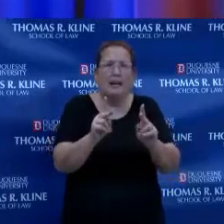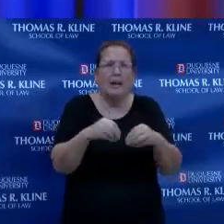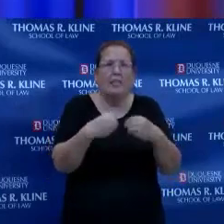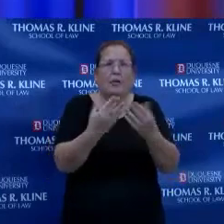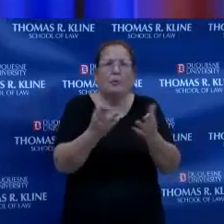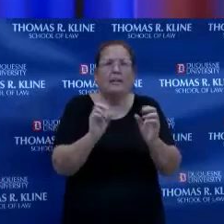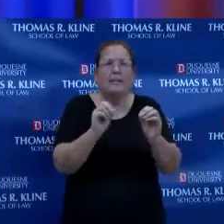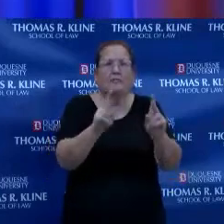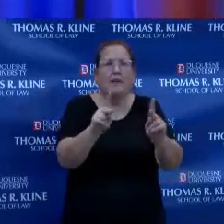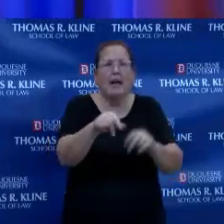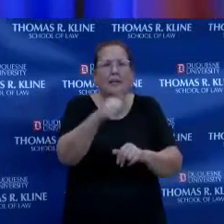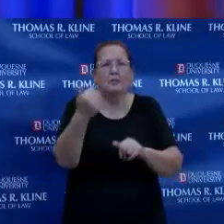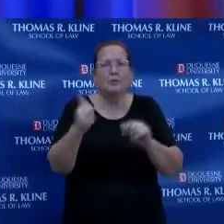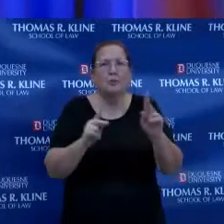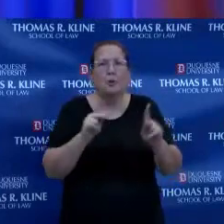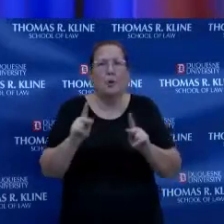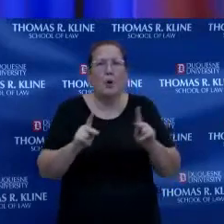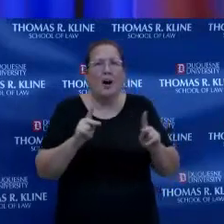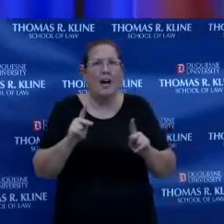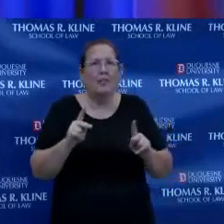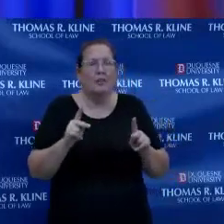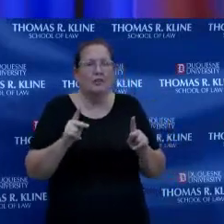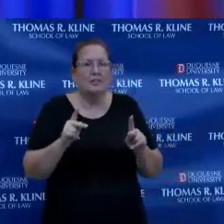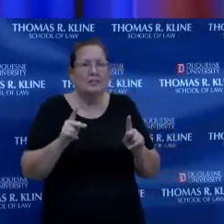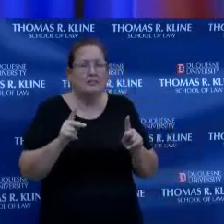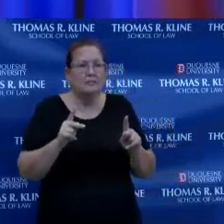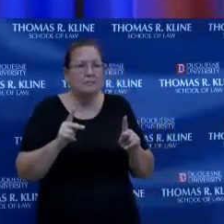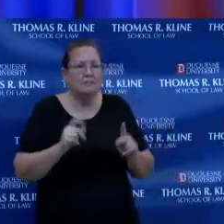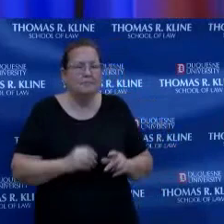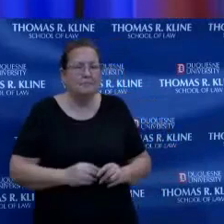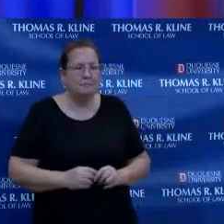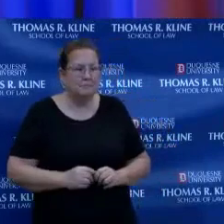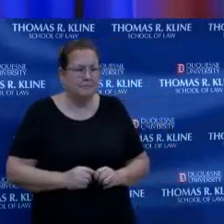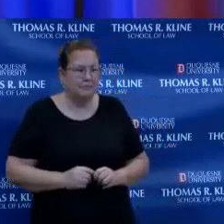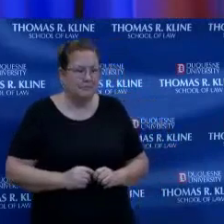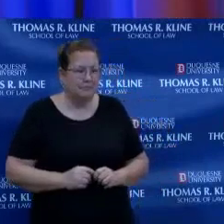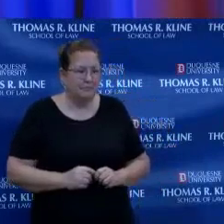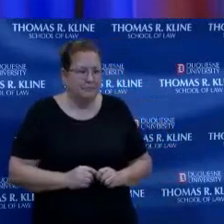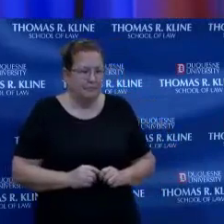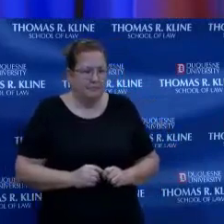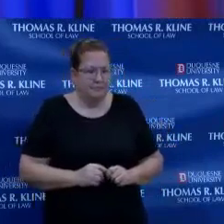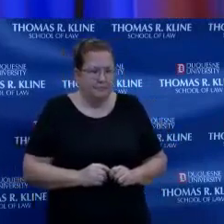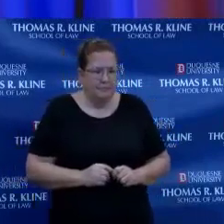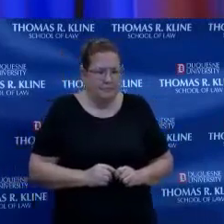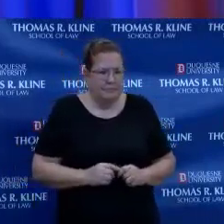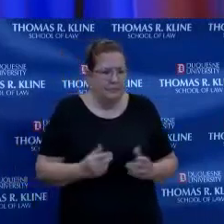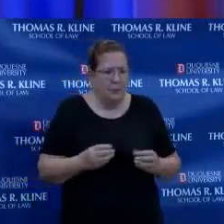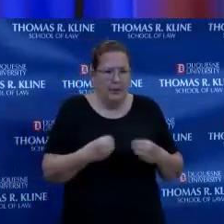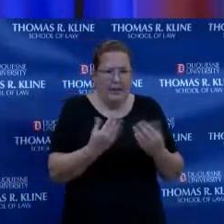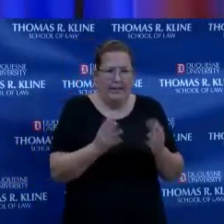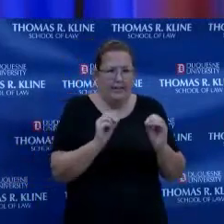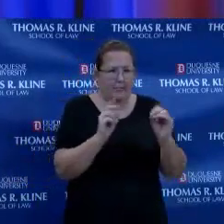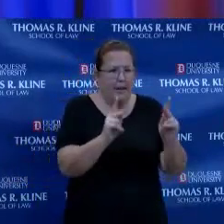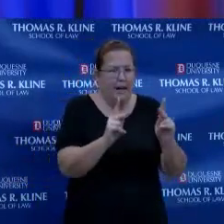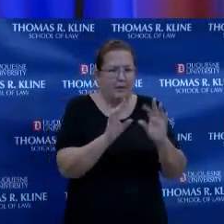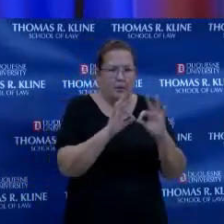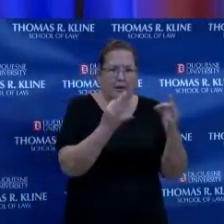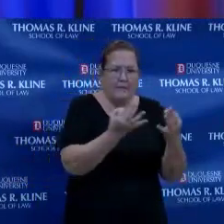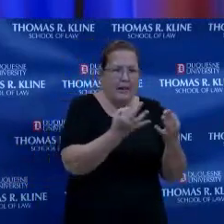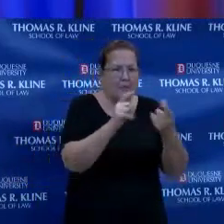others, having nothing to do with being a lawyer. From our family, to our friends, to our